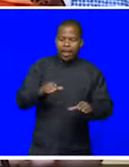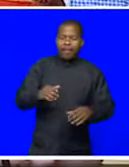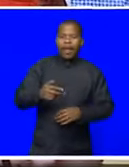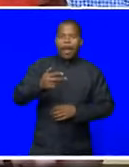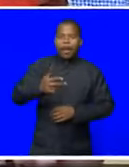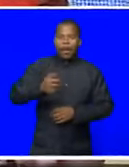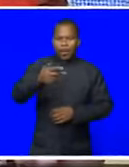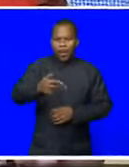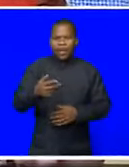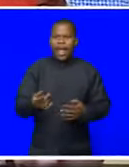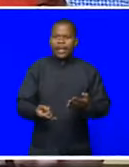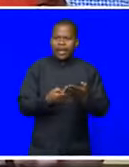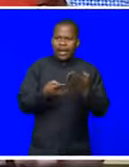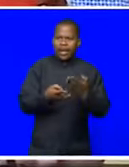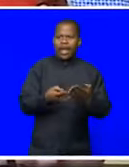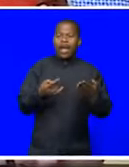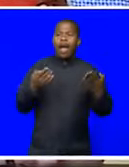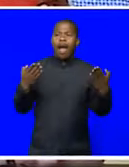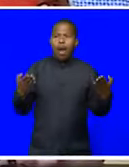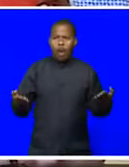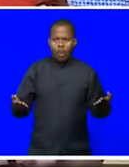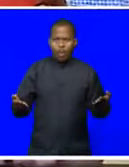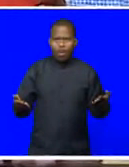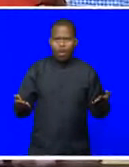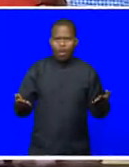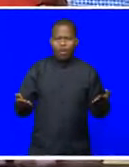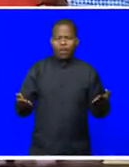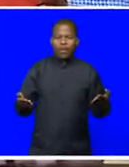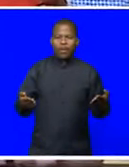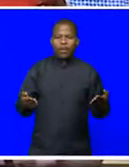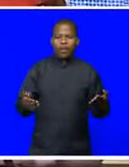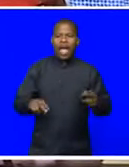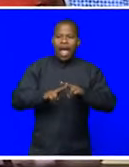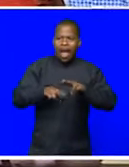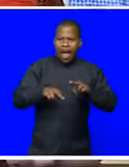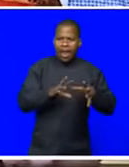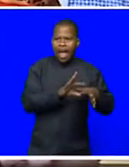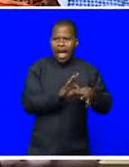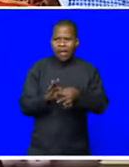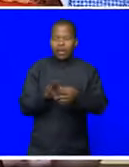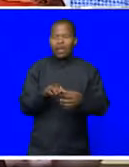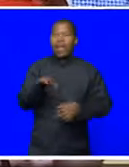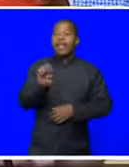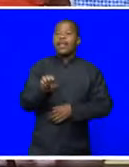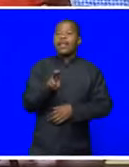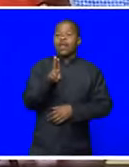contributes during the or through the EU